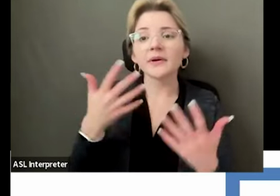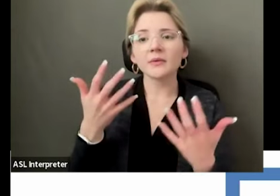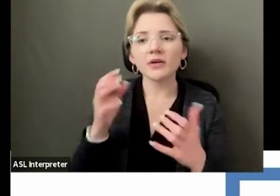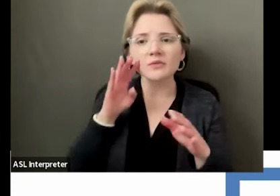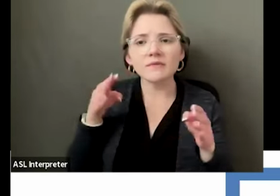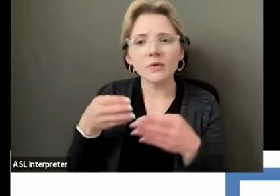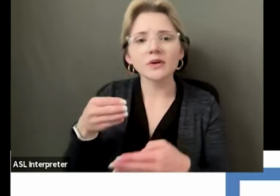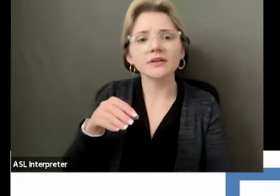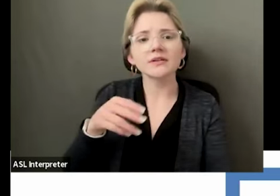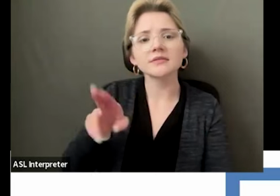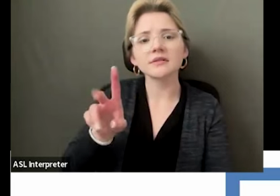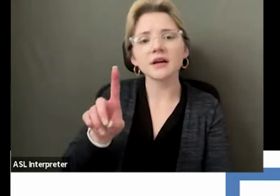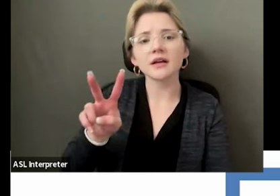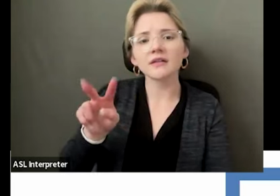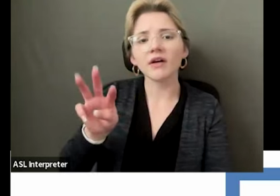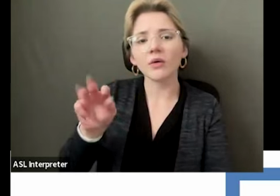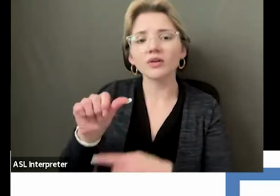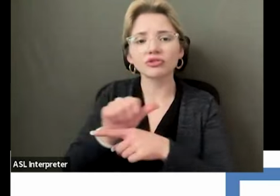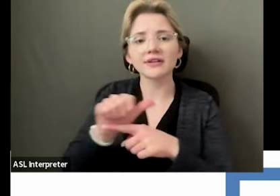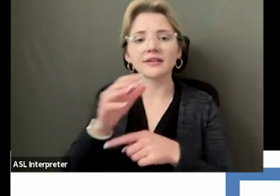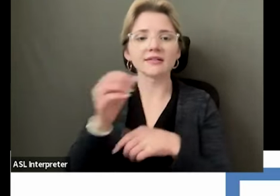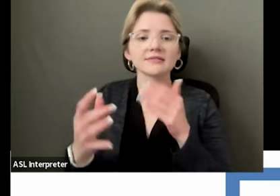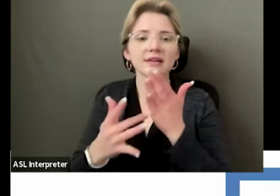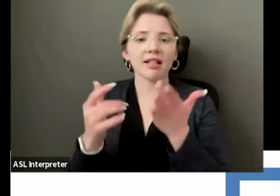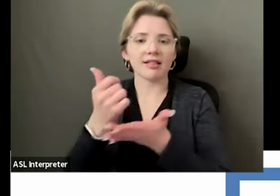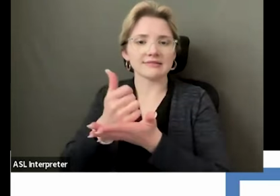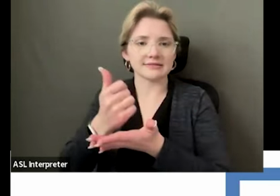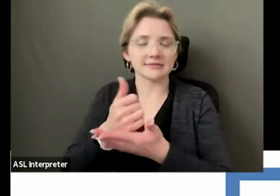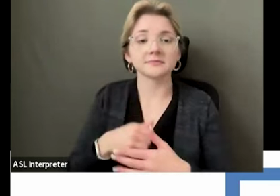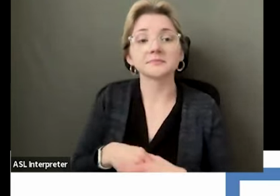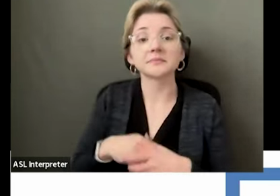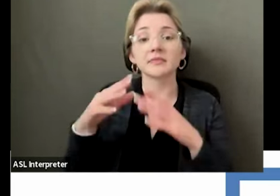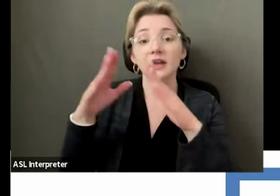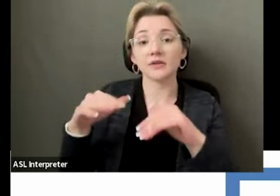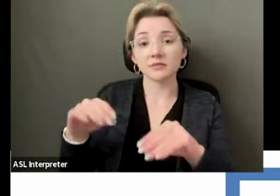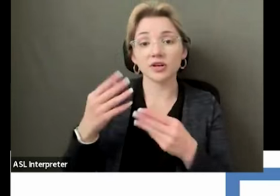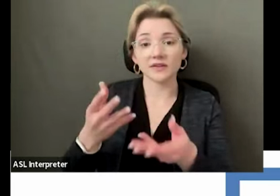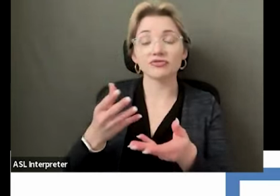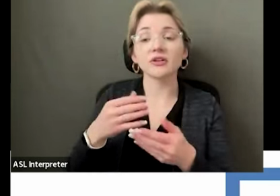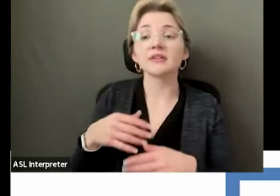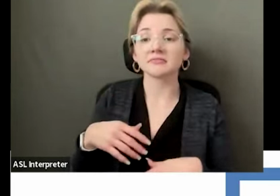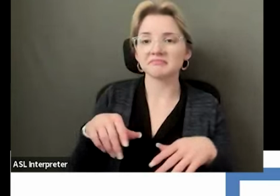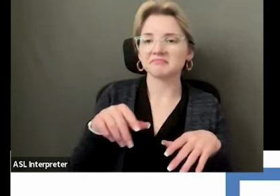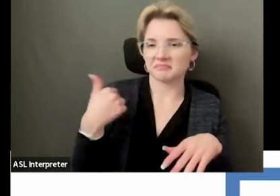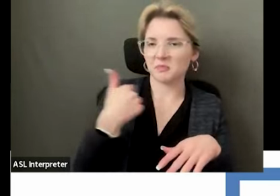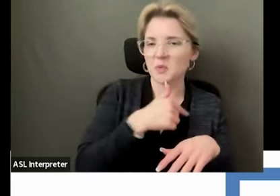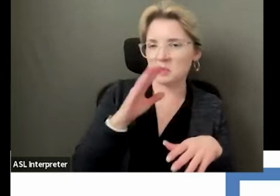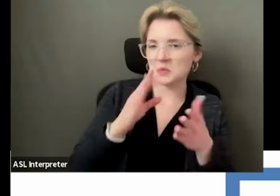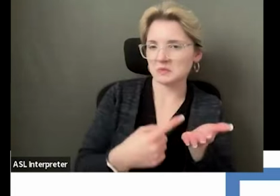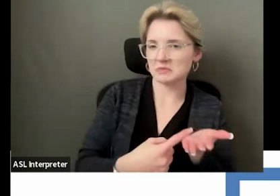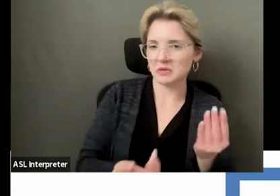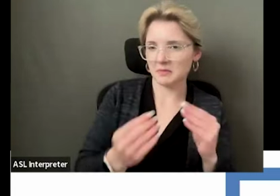and technical assistance. So the housing provisions, as we'll discuss, have been